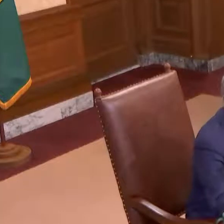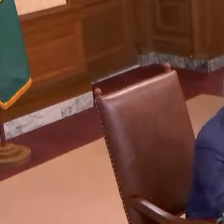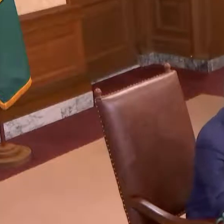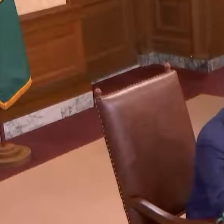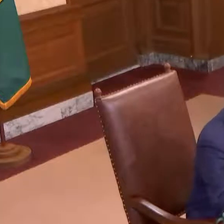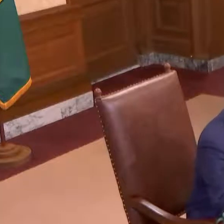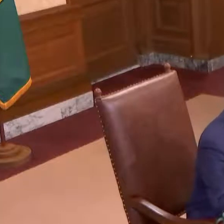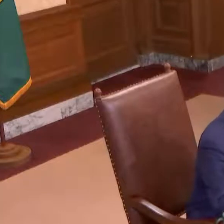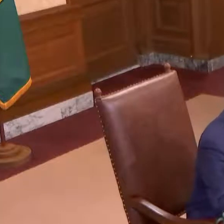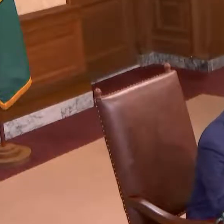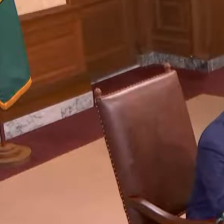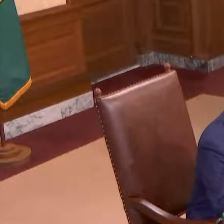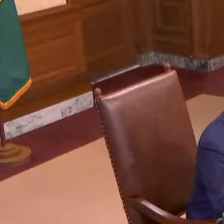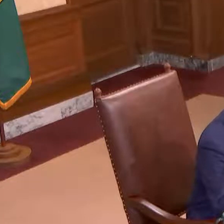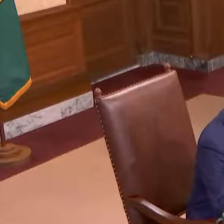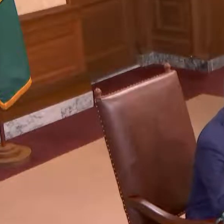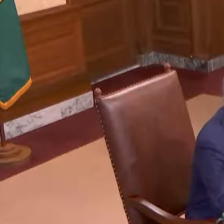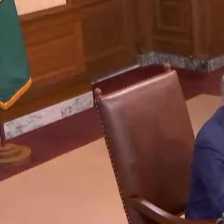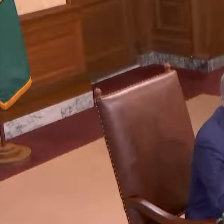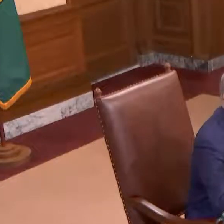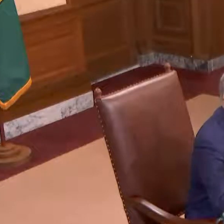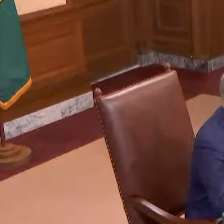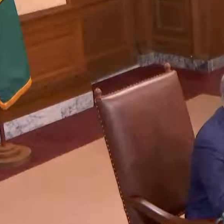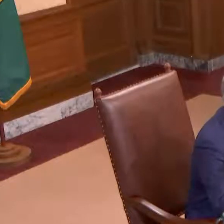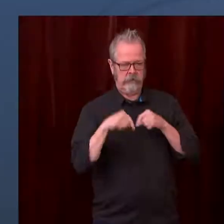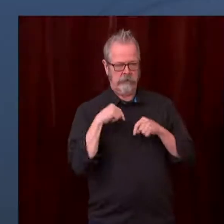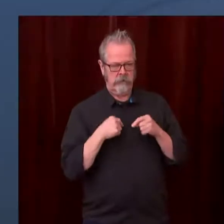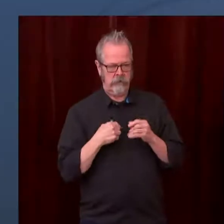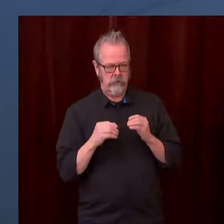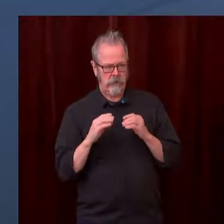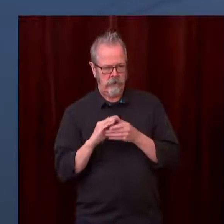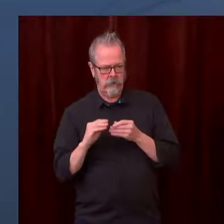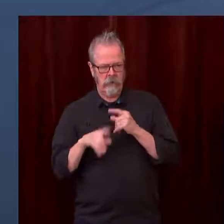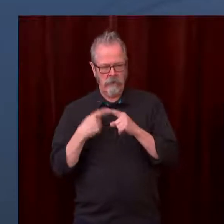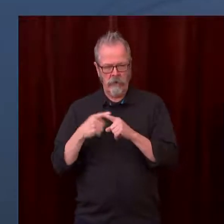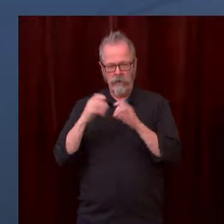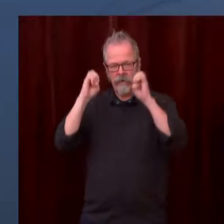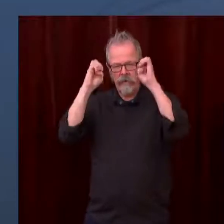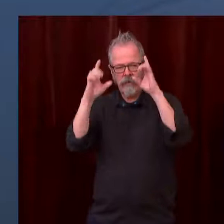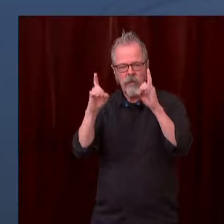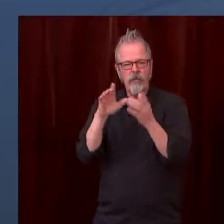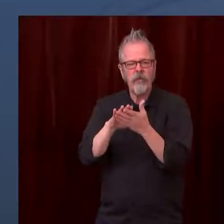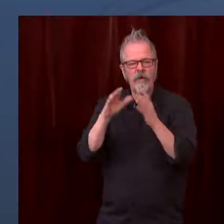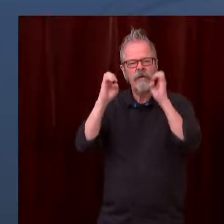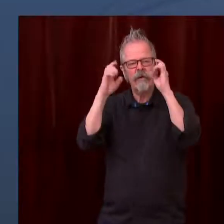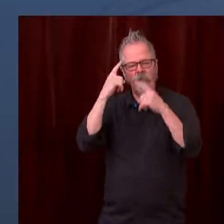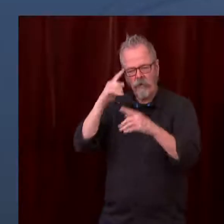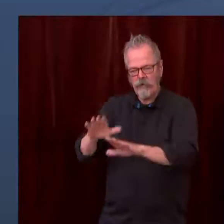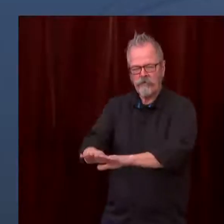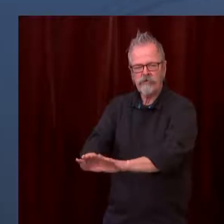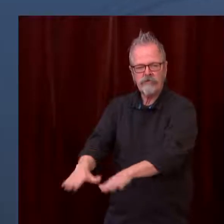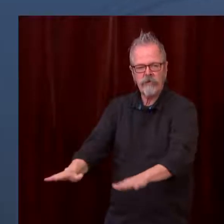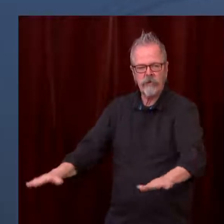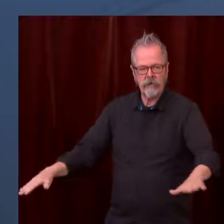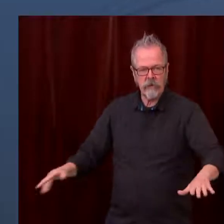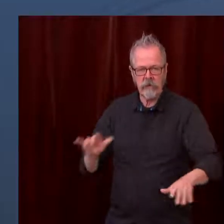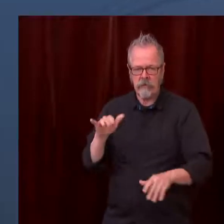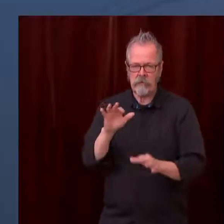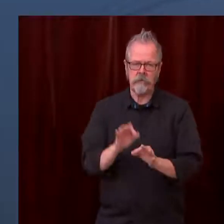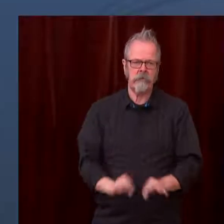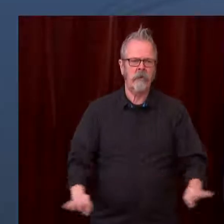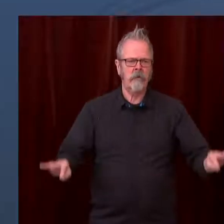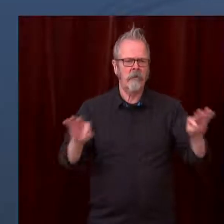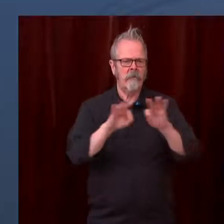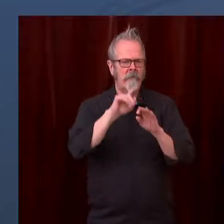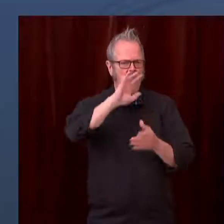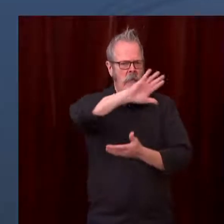to make a few comments about the education of our children, which is certainly of great importance to the whole state. And I'm pleased to